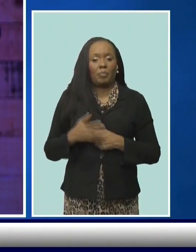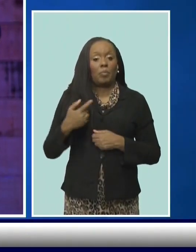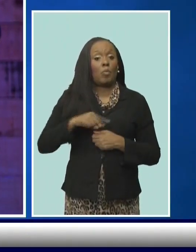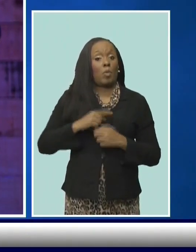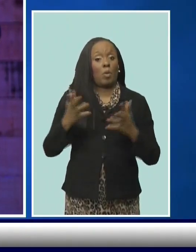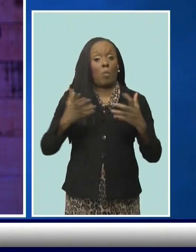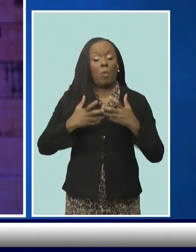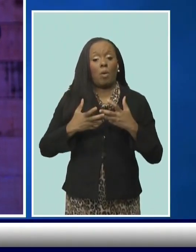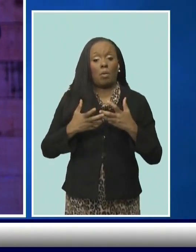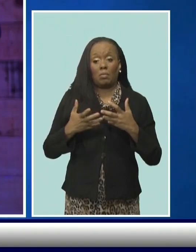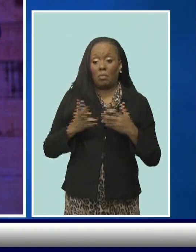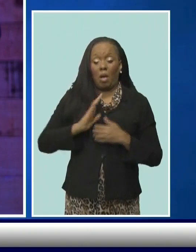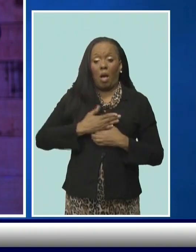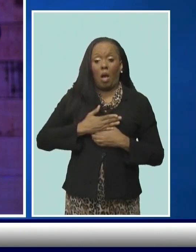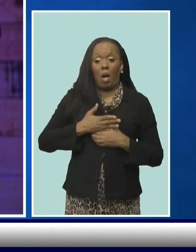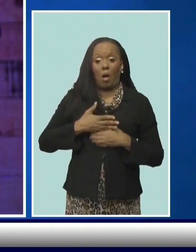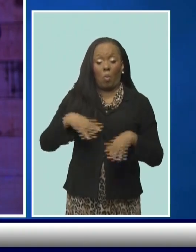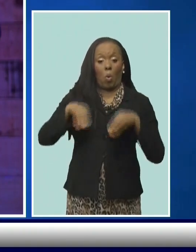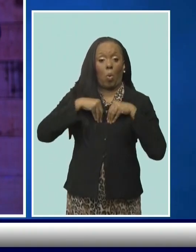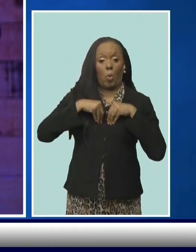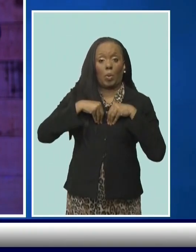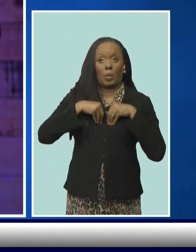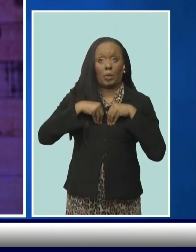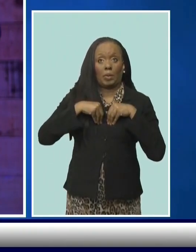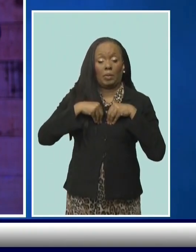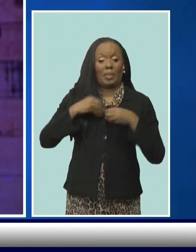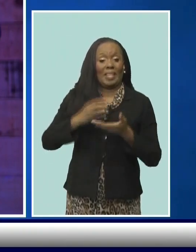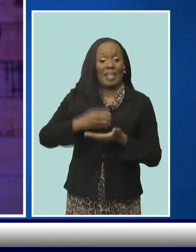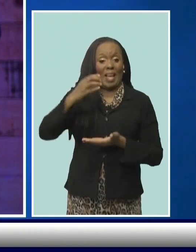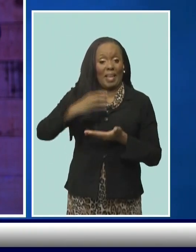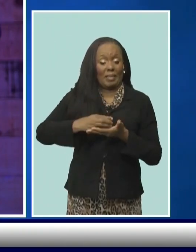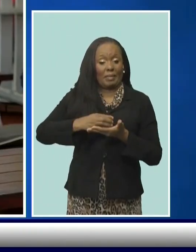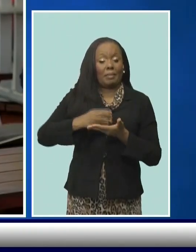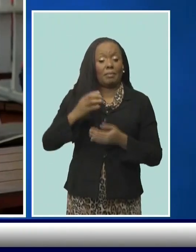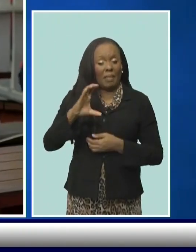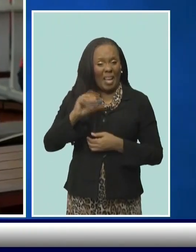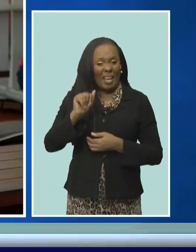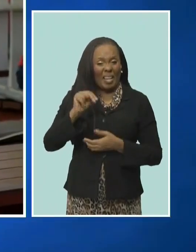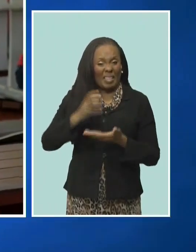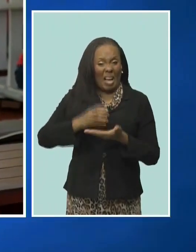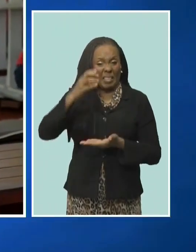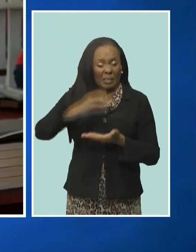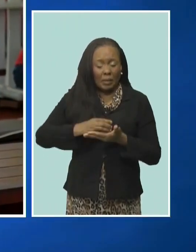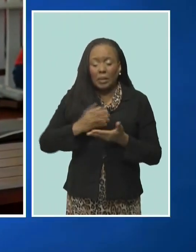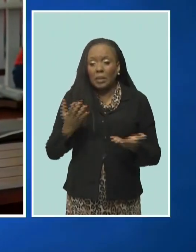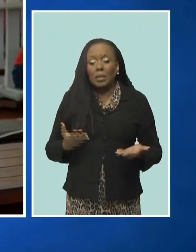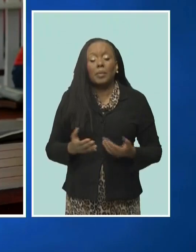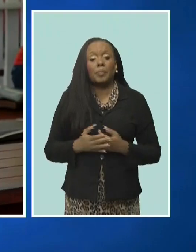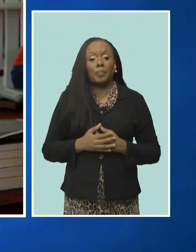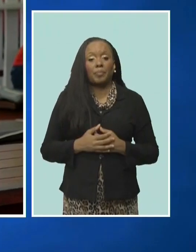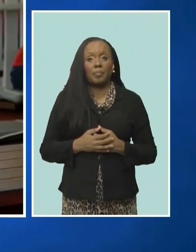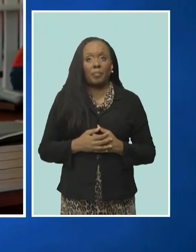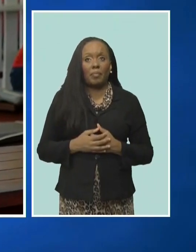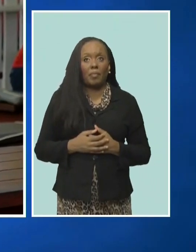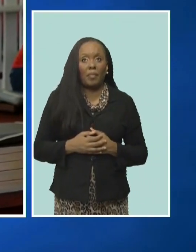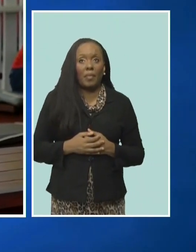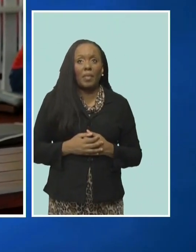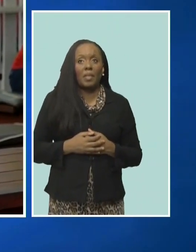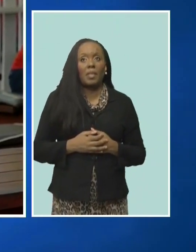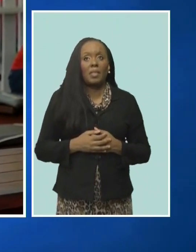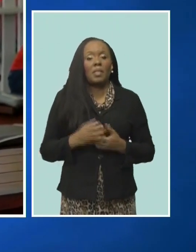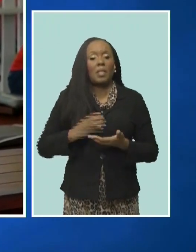beers, from migrating from bottles to cans. The cans are a much